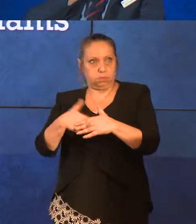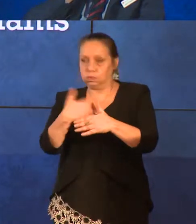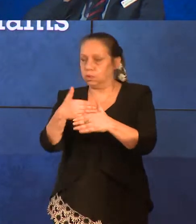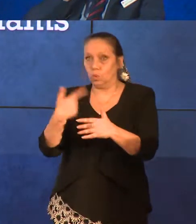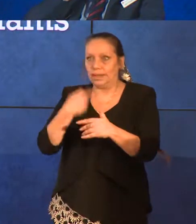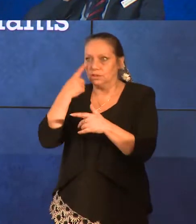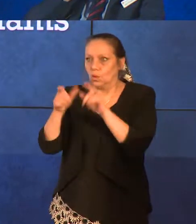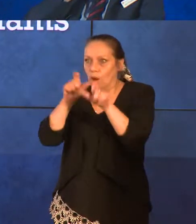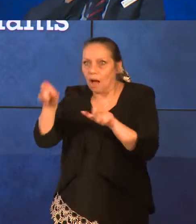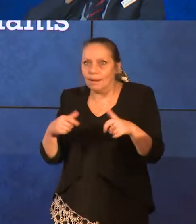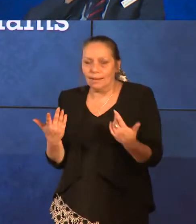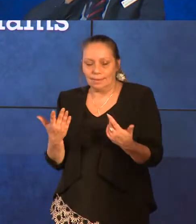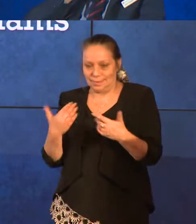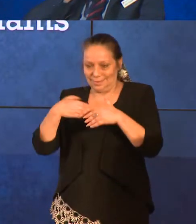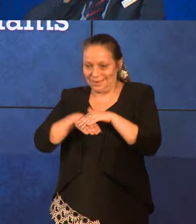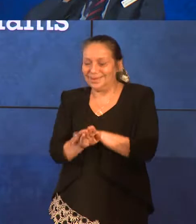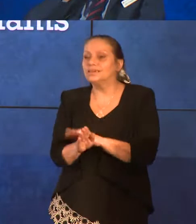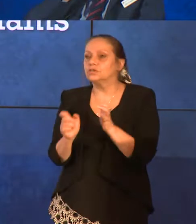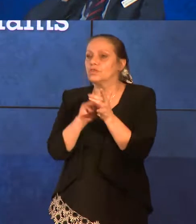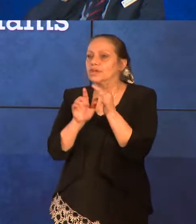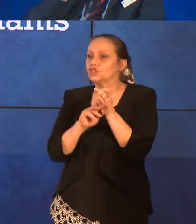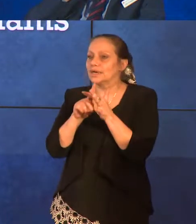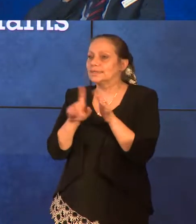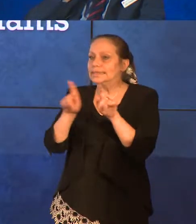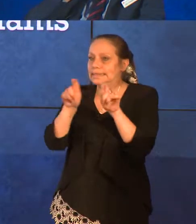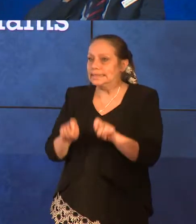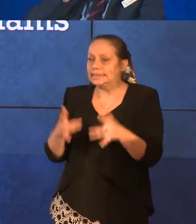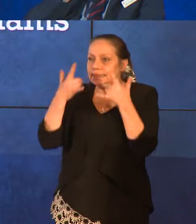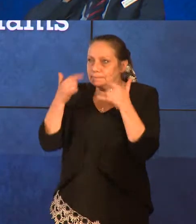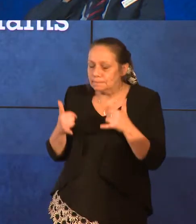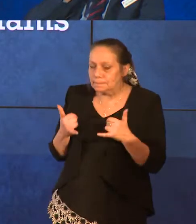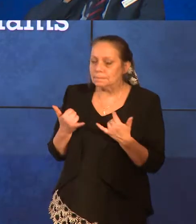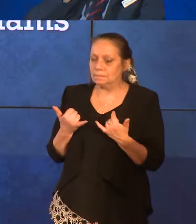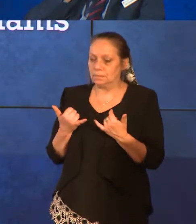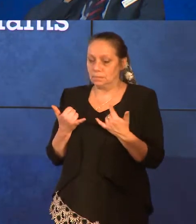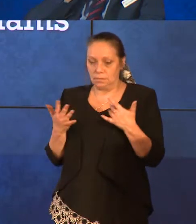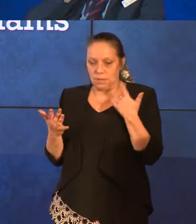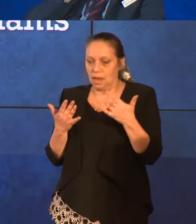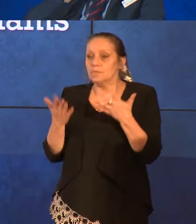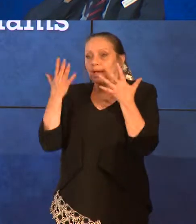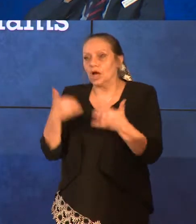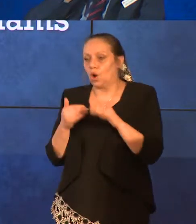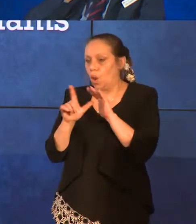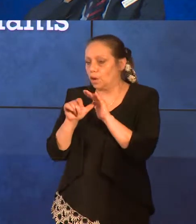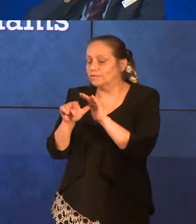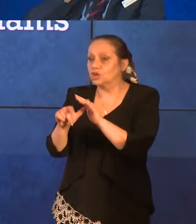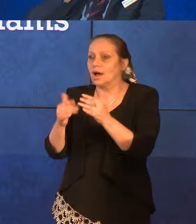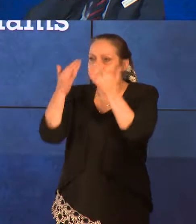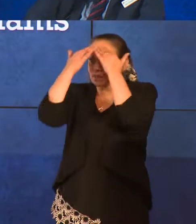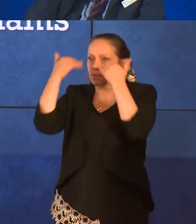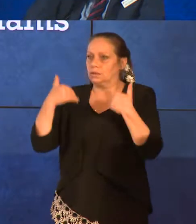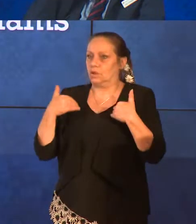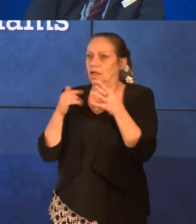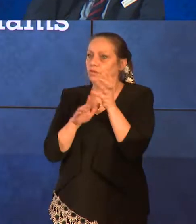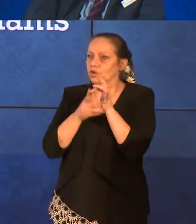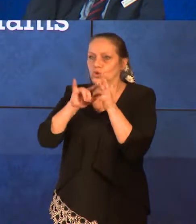clients who were entering the justice system and unable to exit, spending protracted periods in mental health units, unable